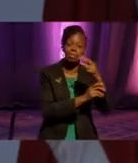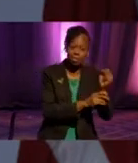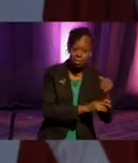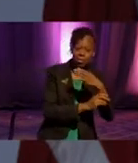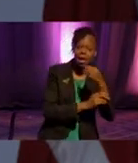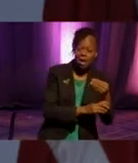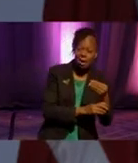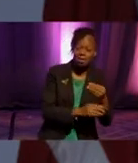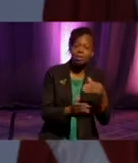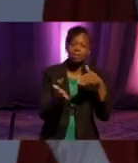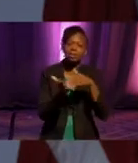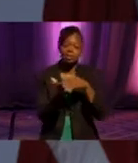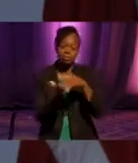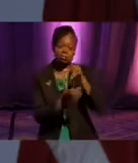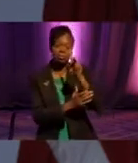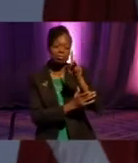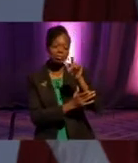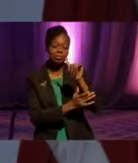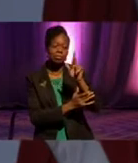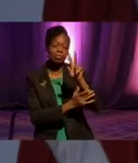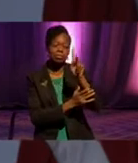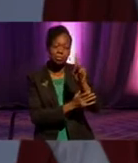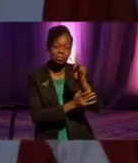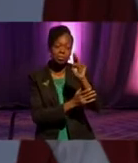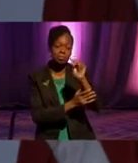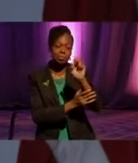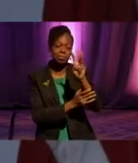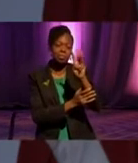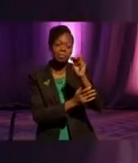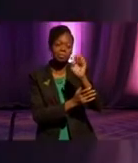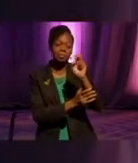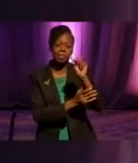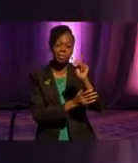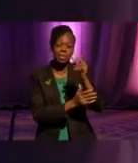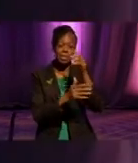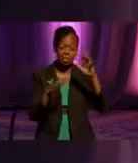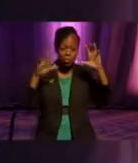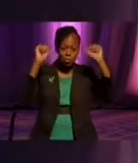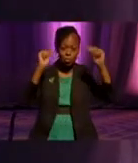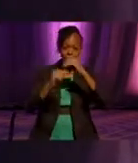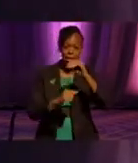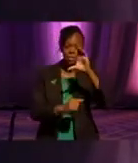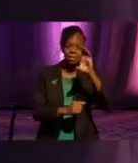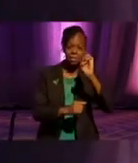and CEO of Children's National. Please stand and be recognized.